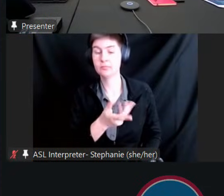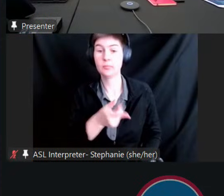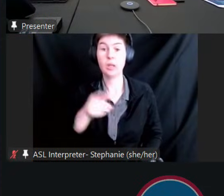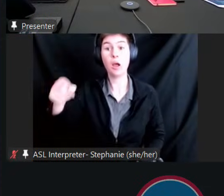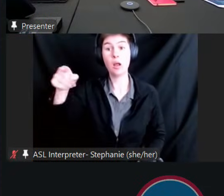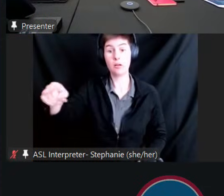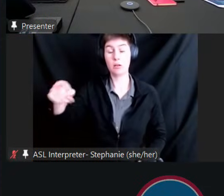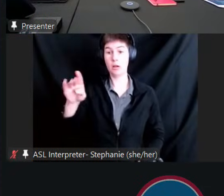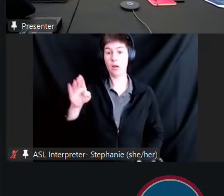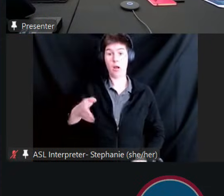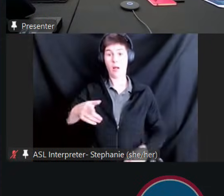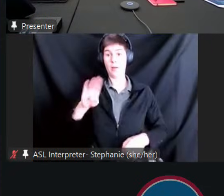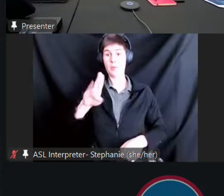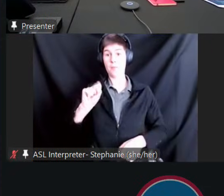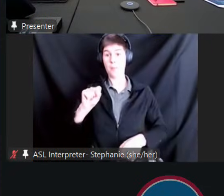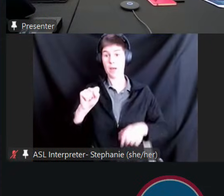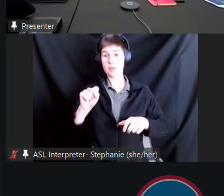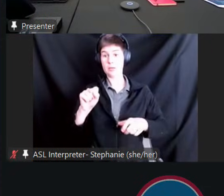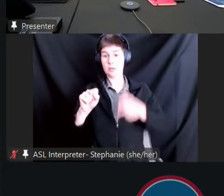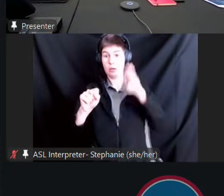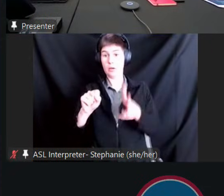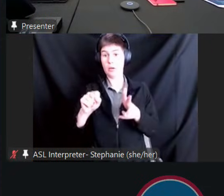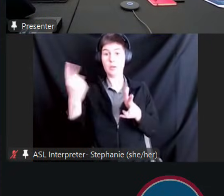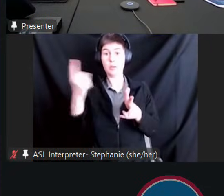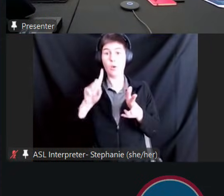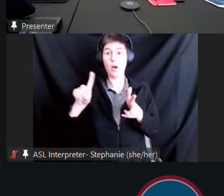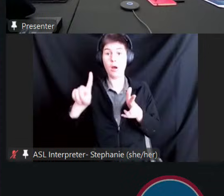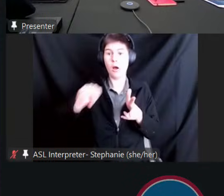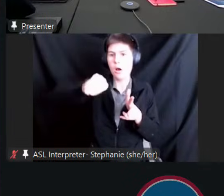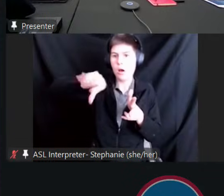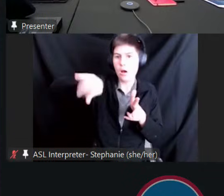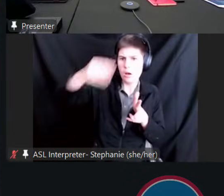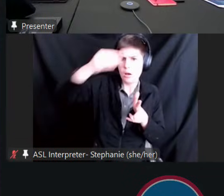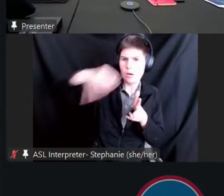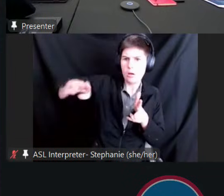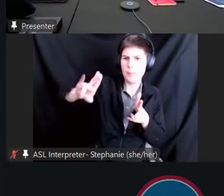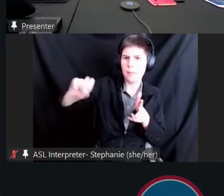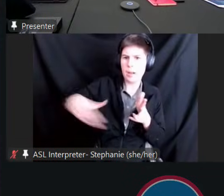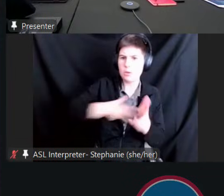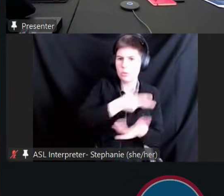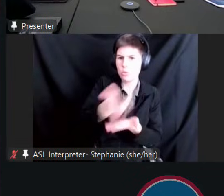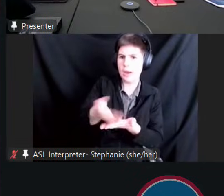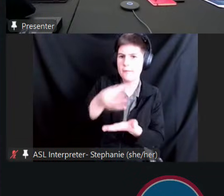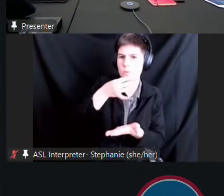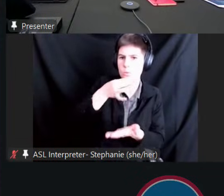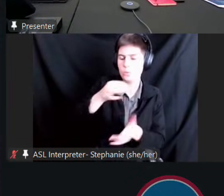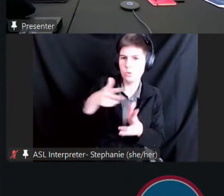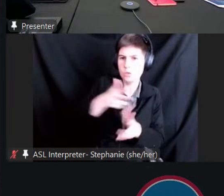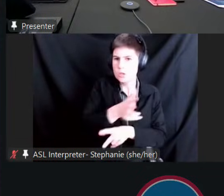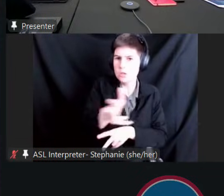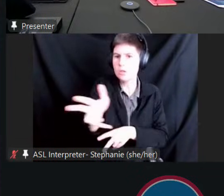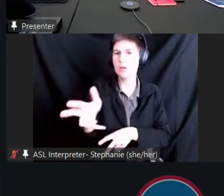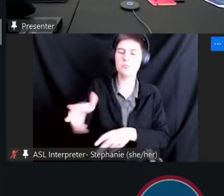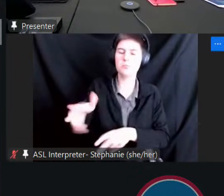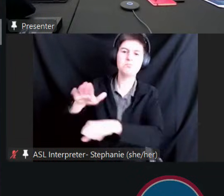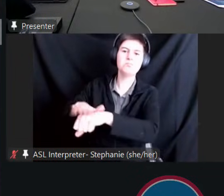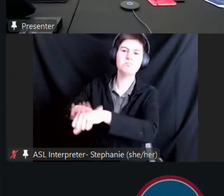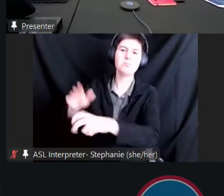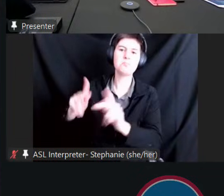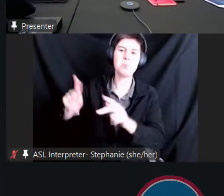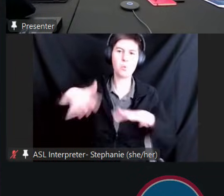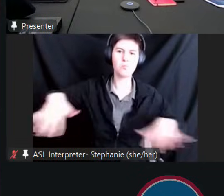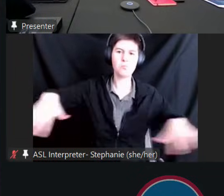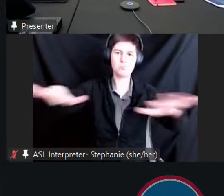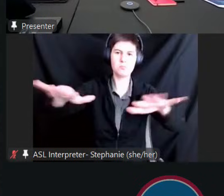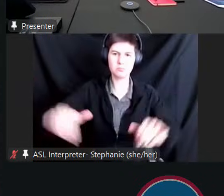the bus as well, to try to improve safety there. There's also ongoing bus tracker